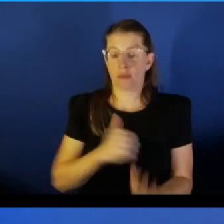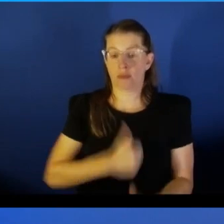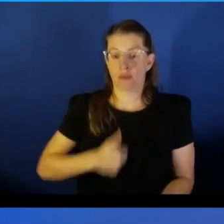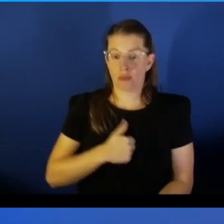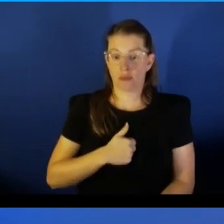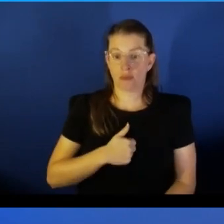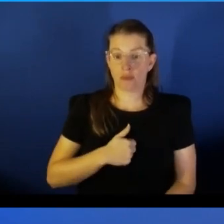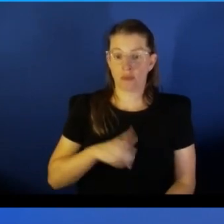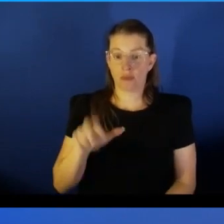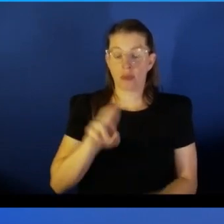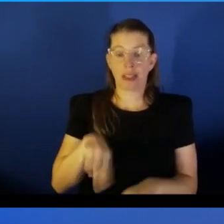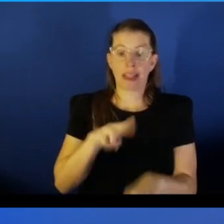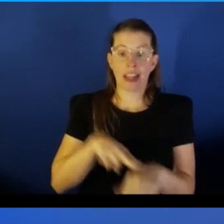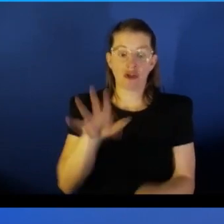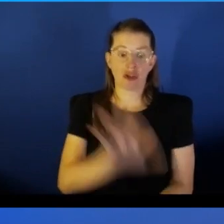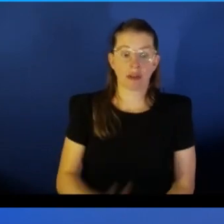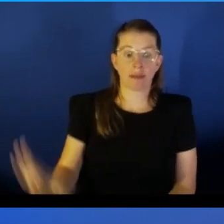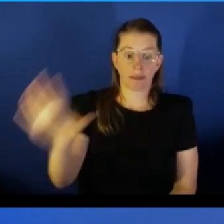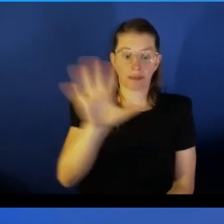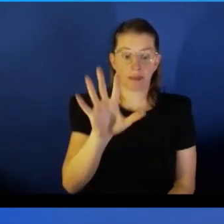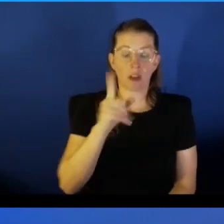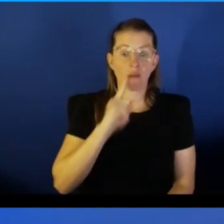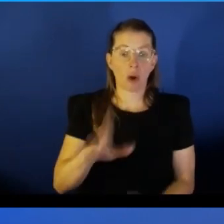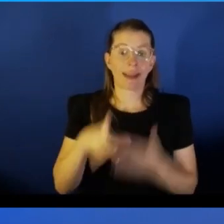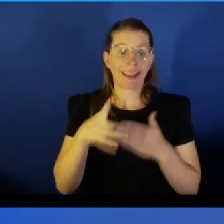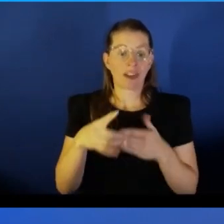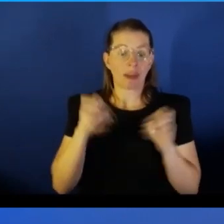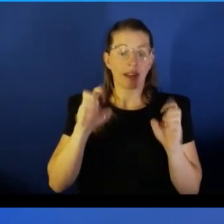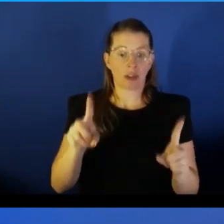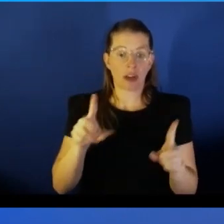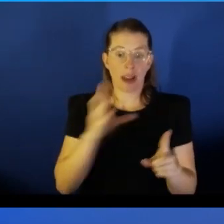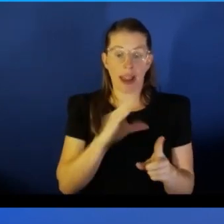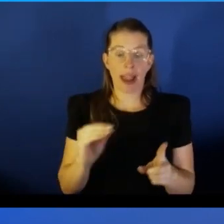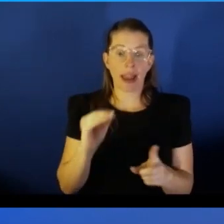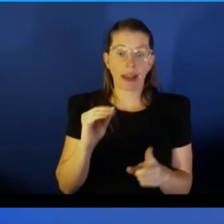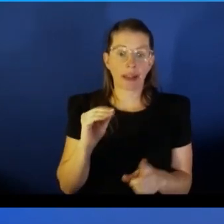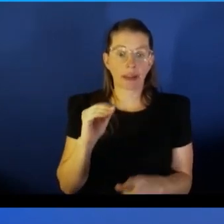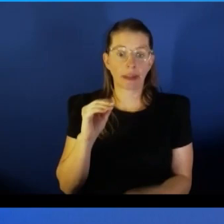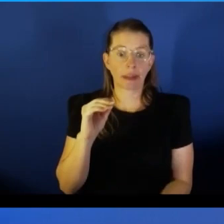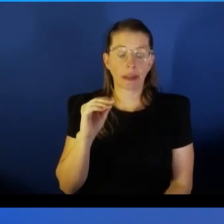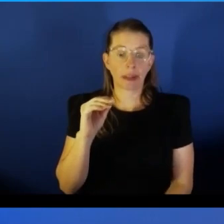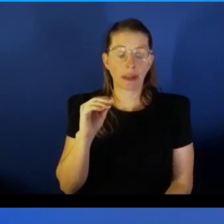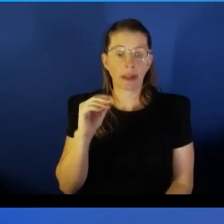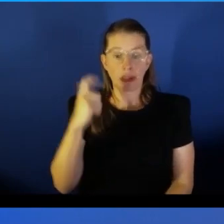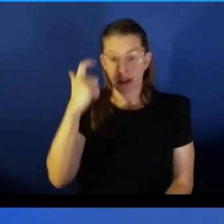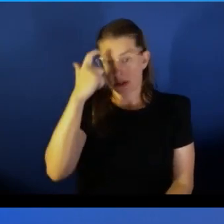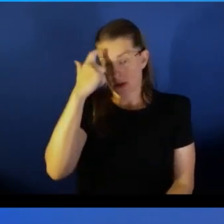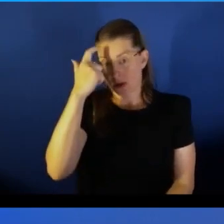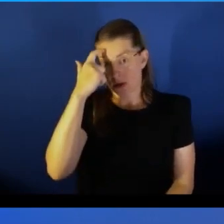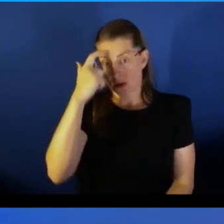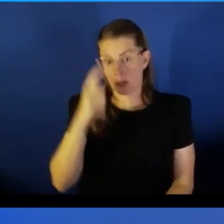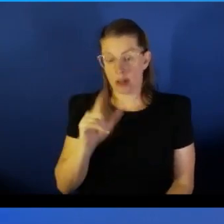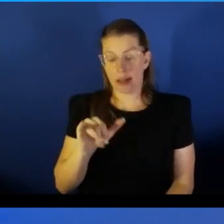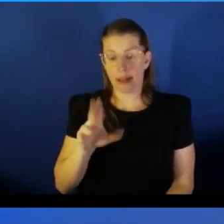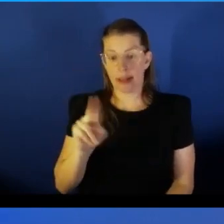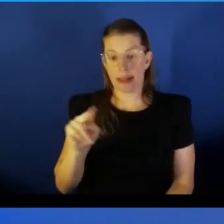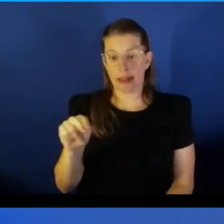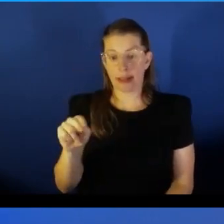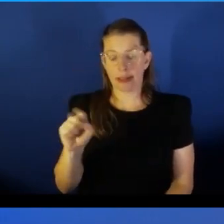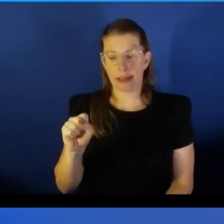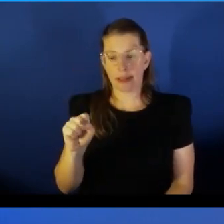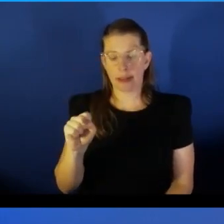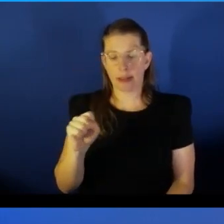across the nation, for leadership, education, and neurodevelopmental and related disabilities, or LIND. We have a Kansas LIND program. I think this is